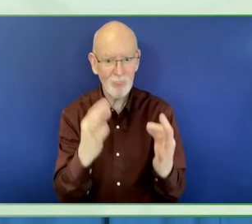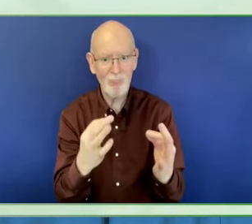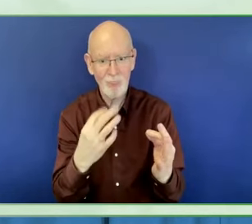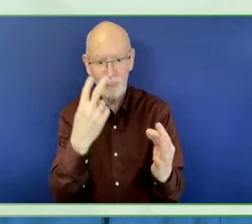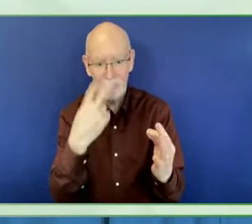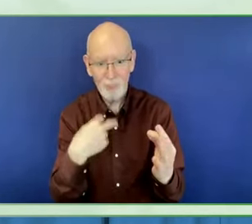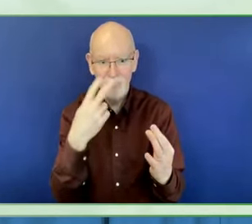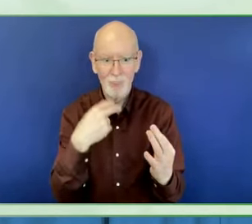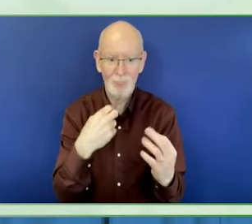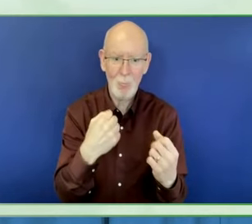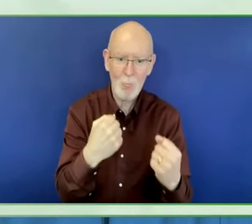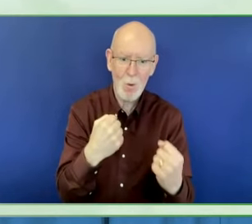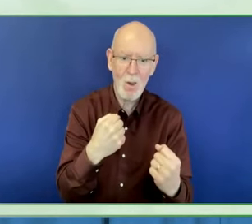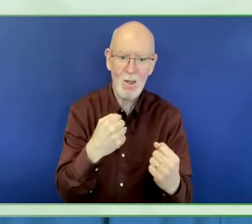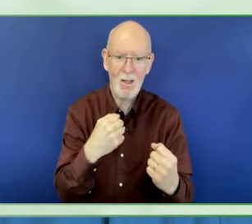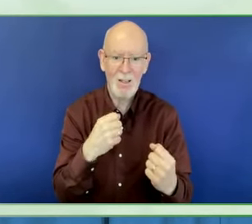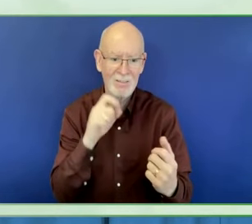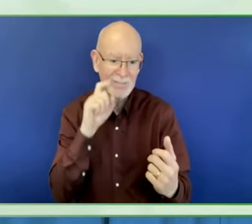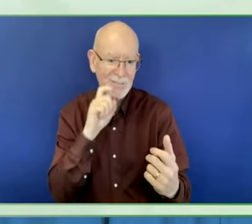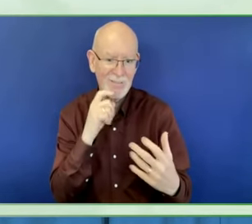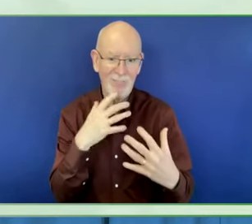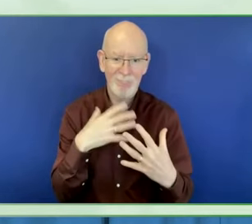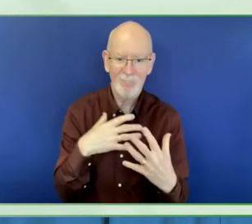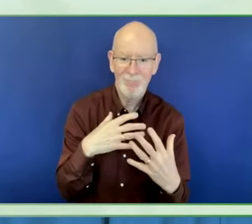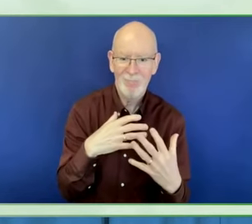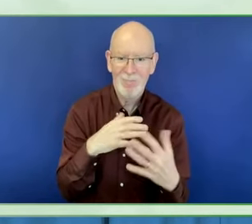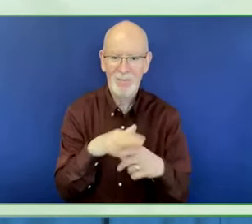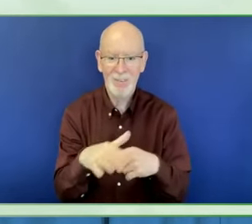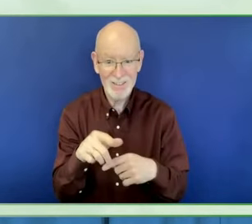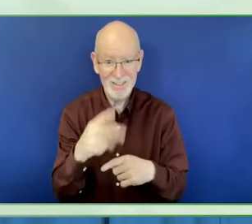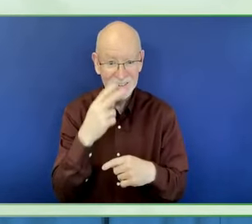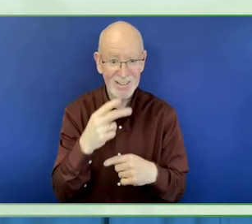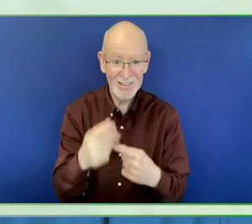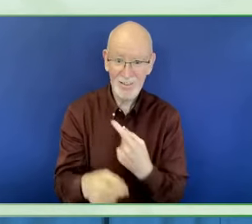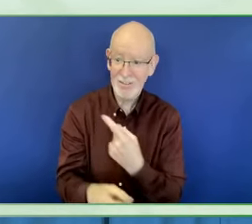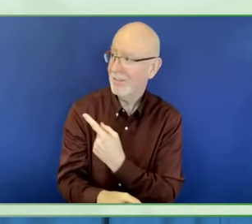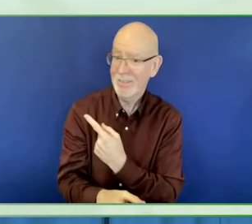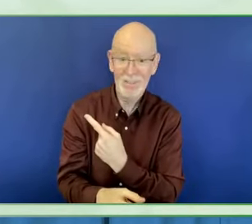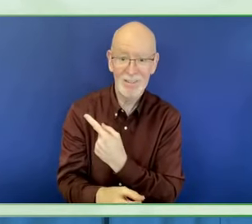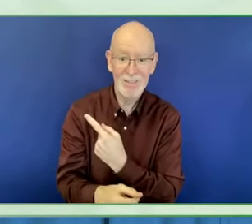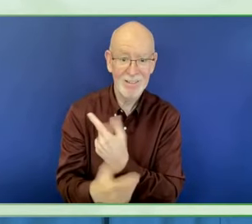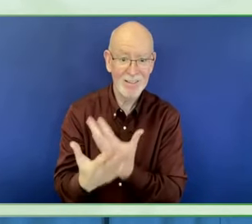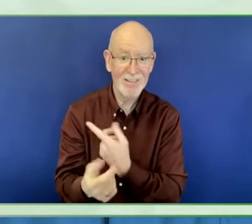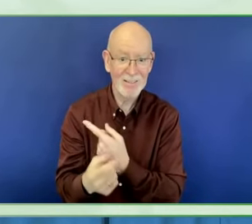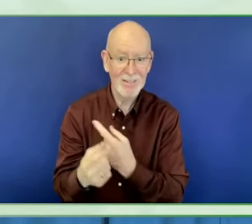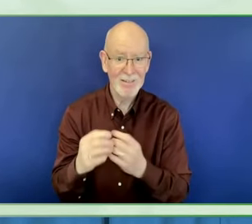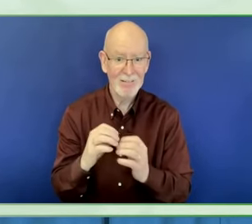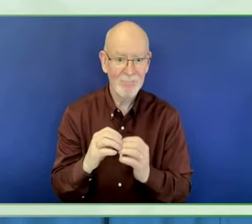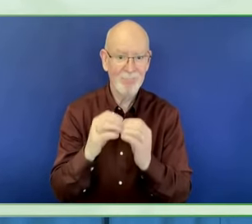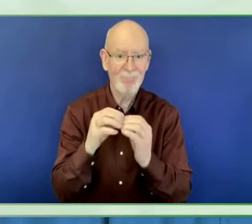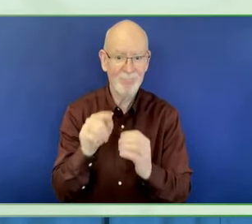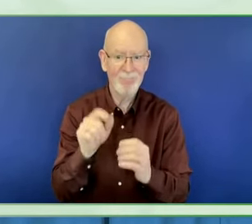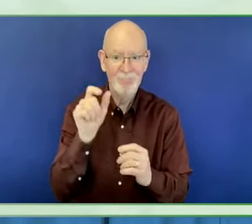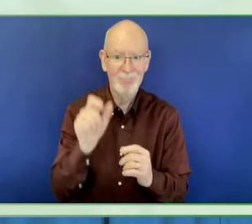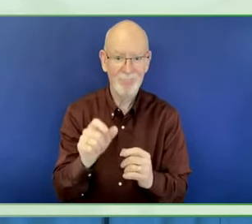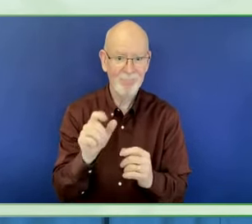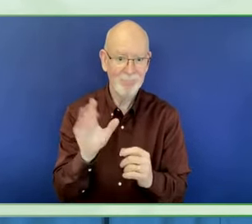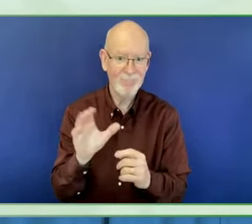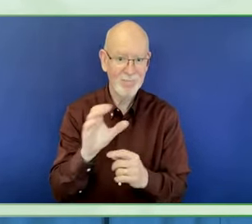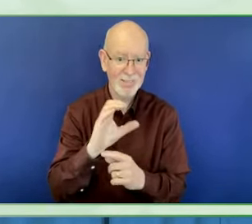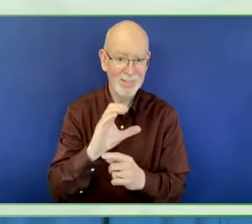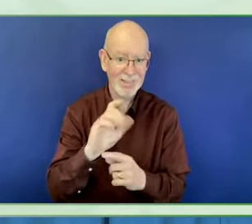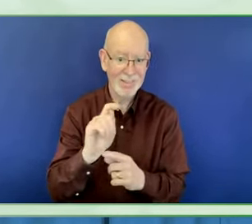And the next three slides will also take you through a few other examples of Sea Talent creators that we have worked with in both a consultancy